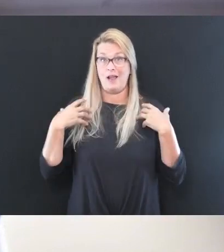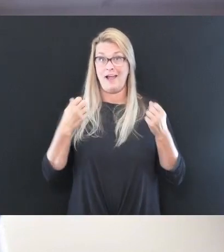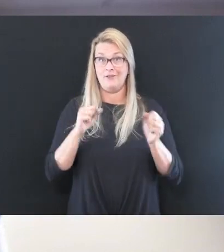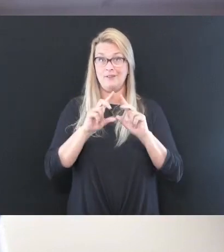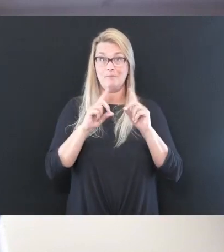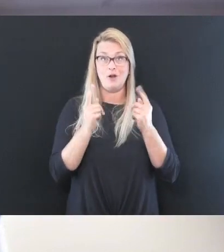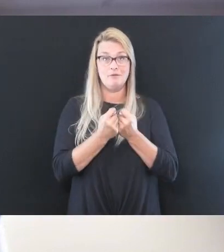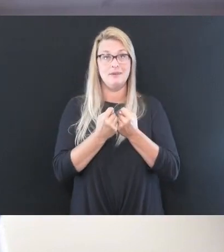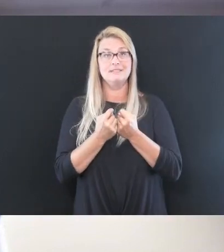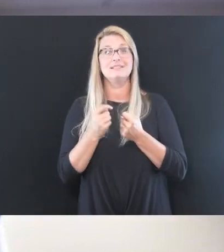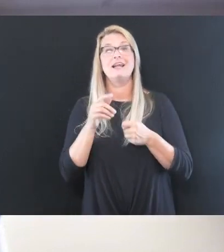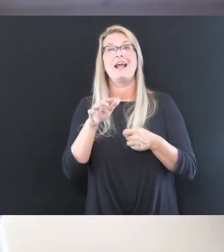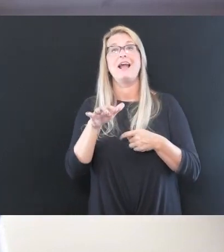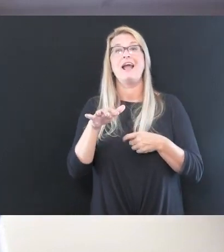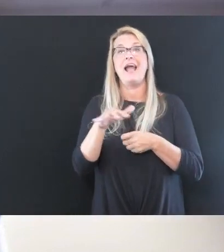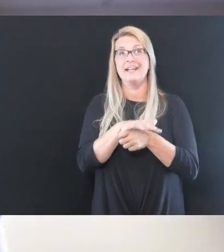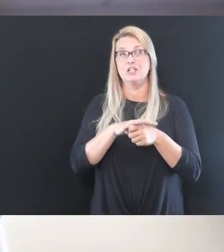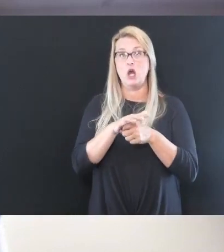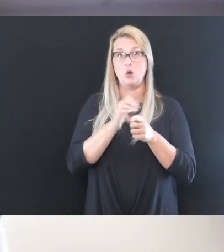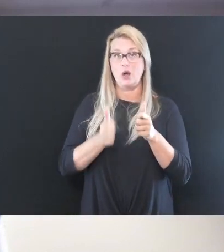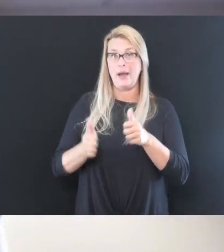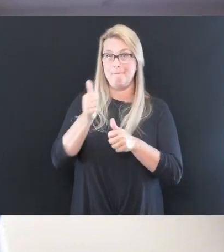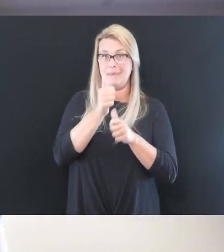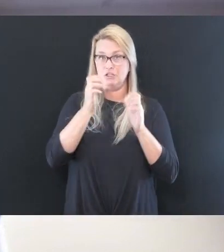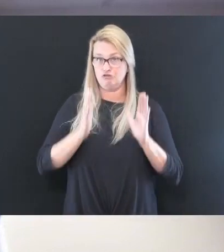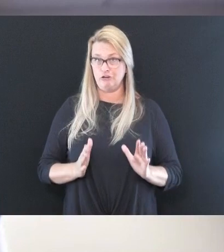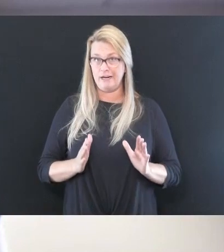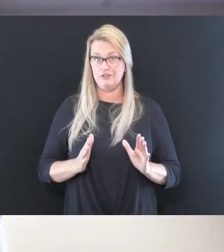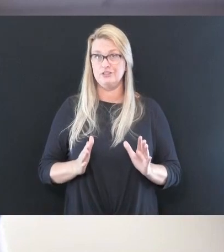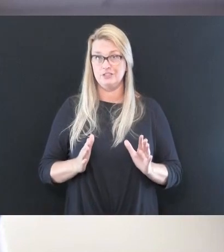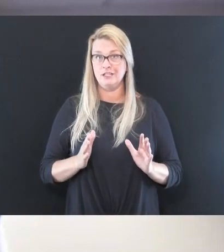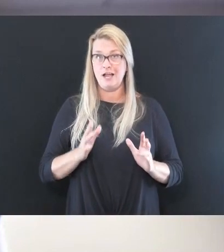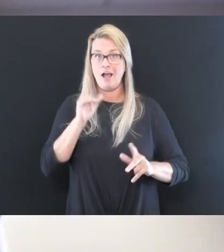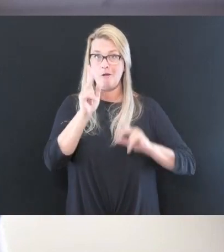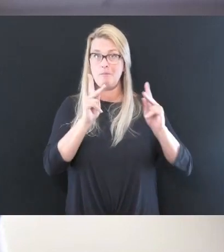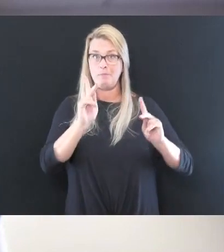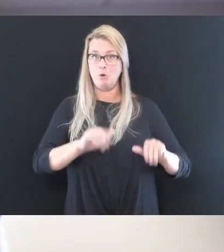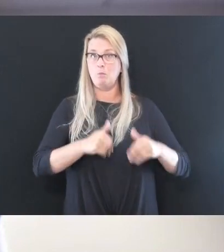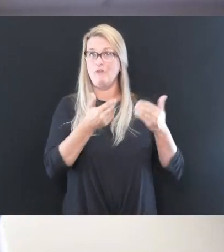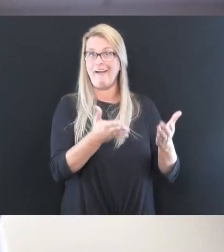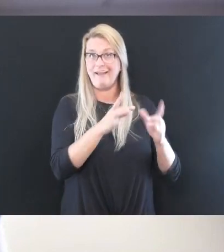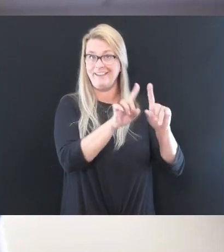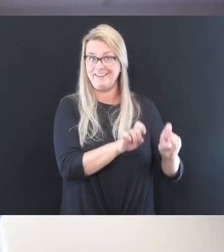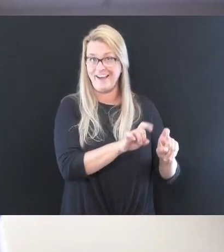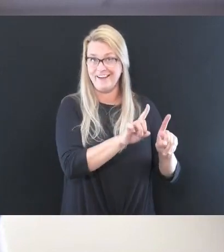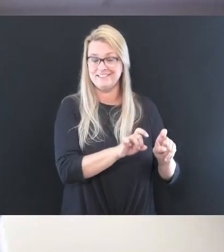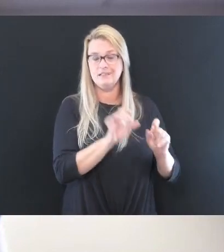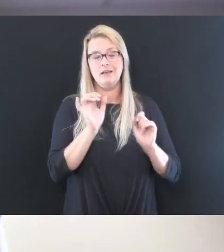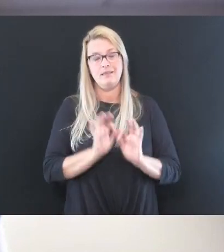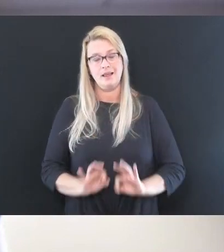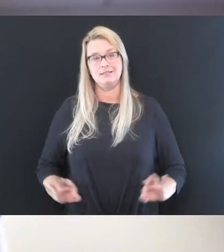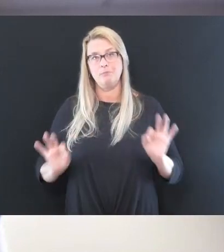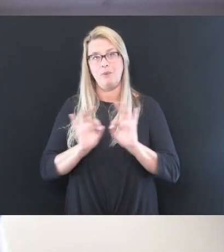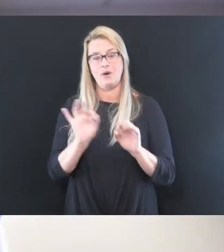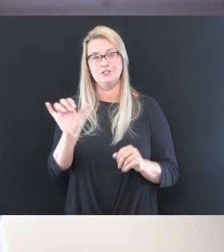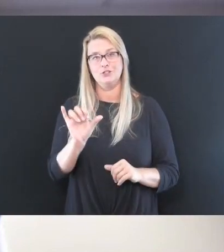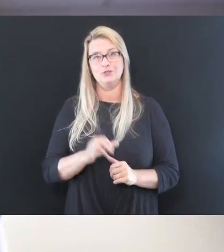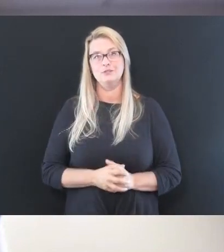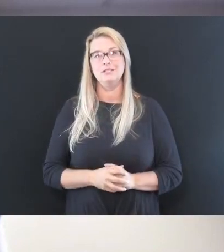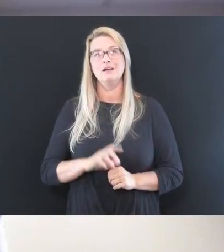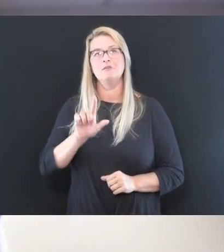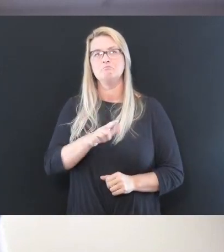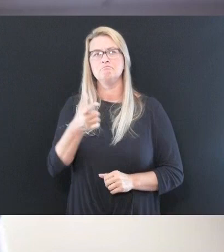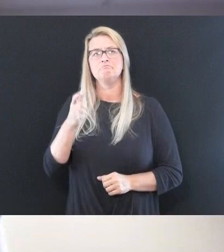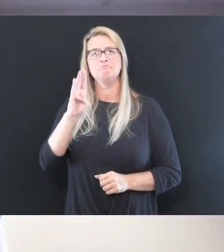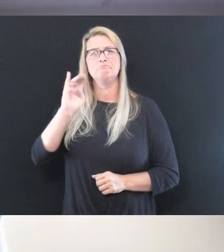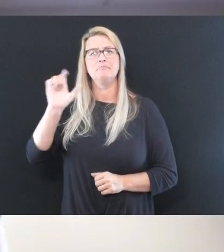and local administrators of the testing are the key issues that we continue to focus on. So, Bill, I'll turn it over for you